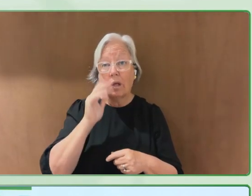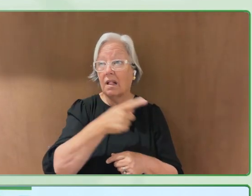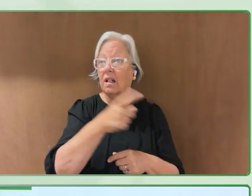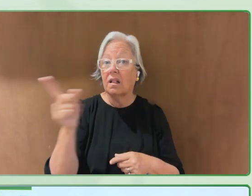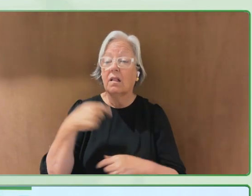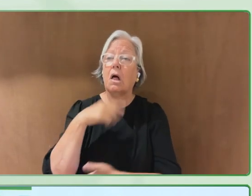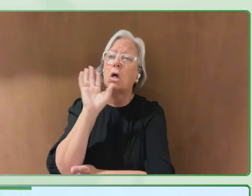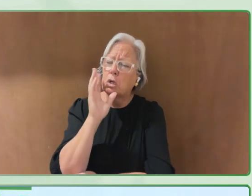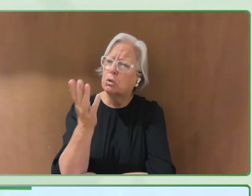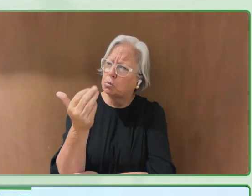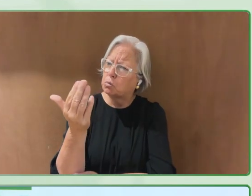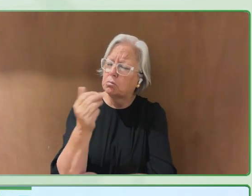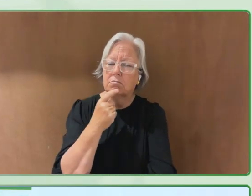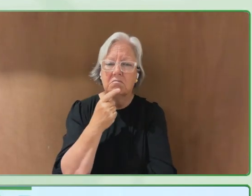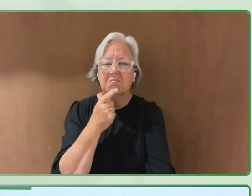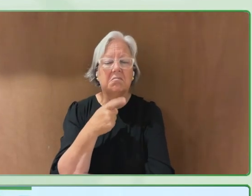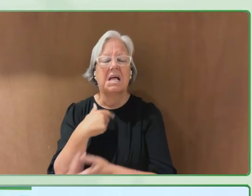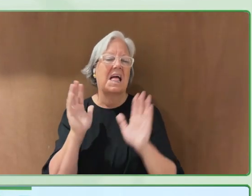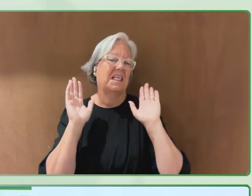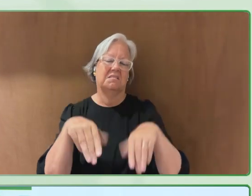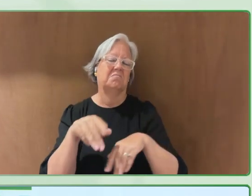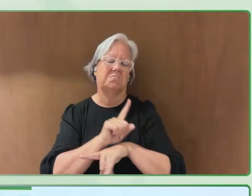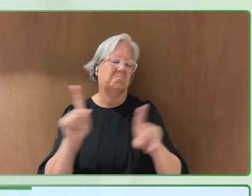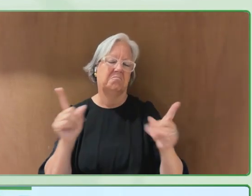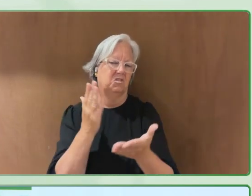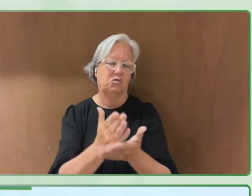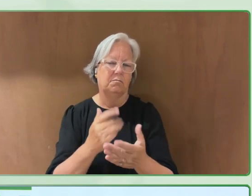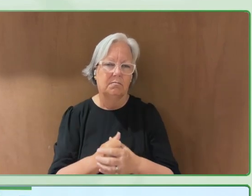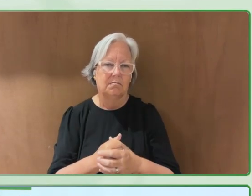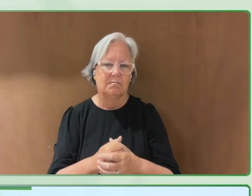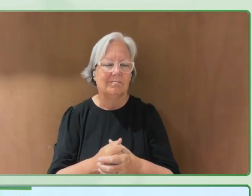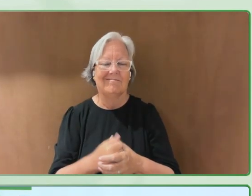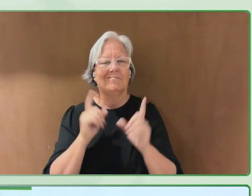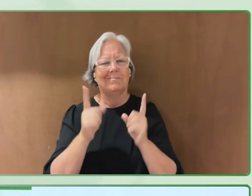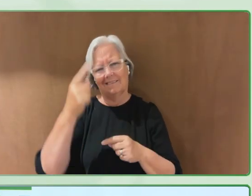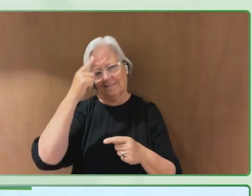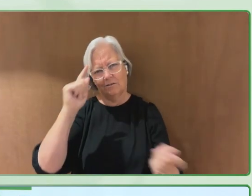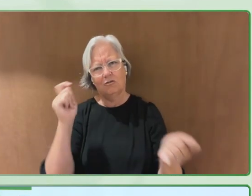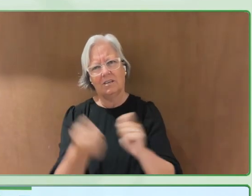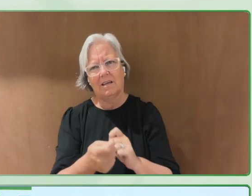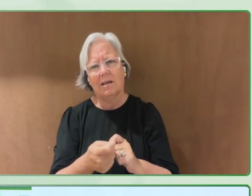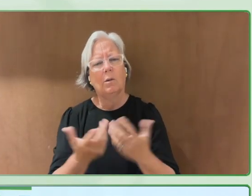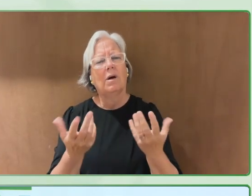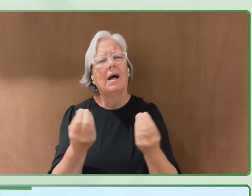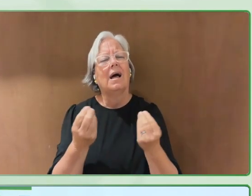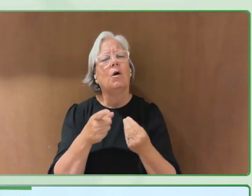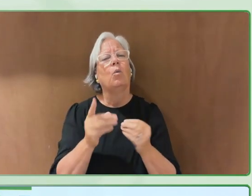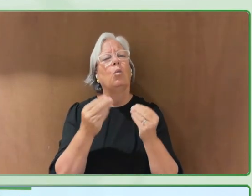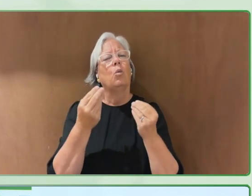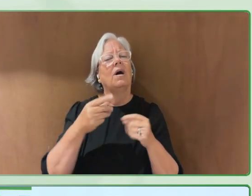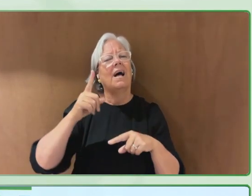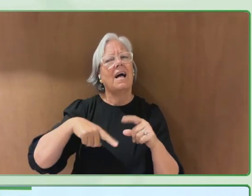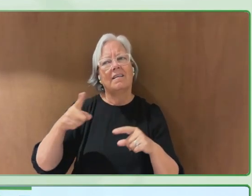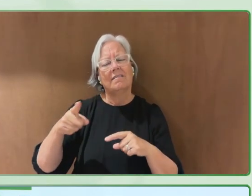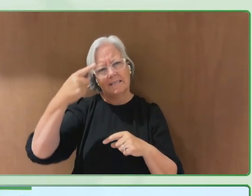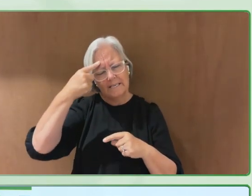what's best? We just leave the city. We said, this has to change. Why can't young people become problem solvers? So we started an initiative